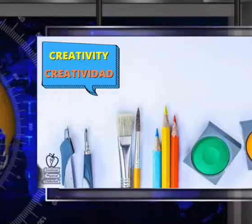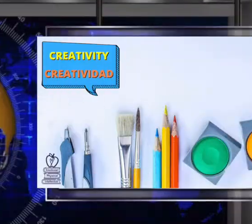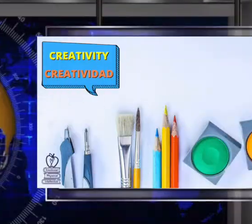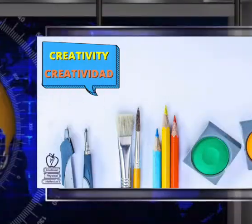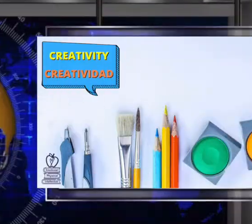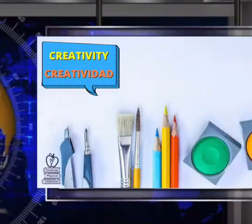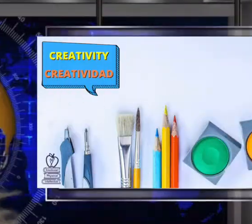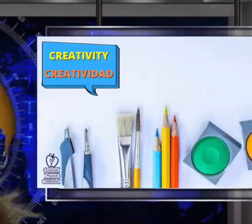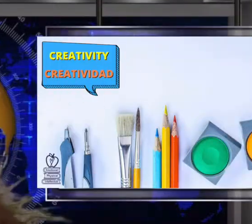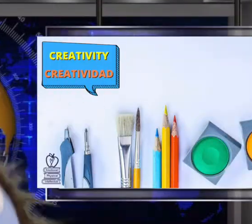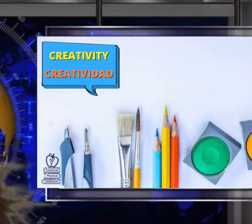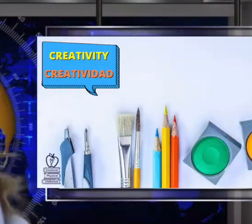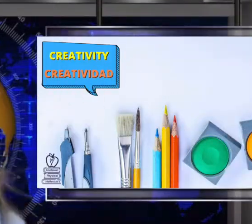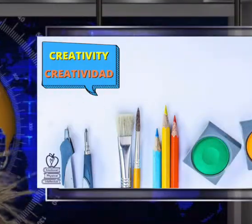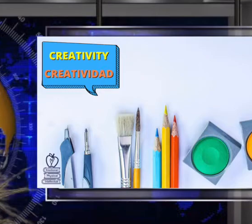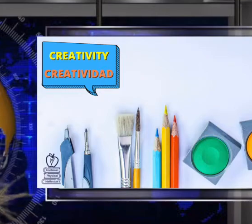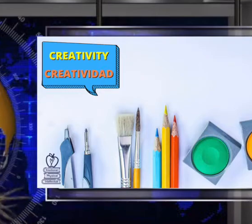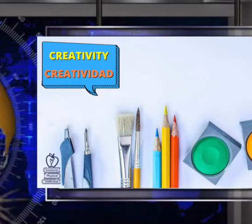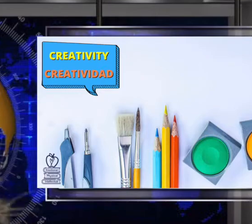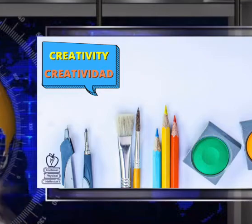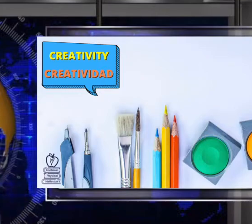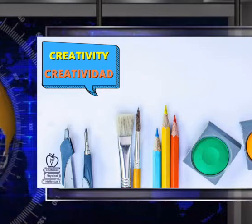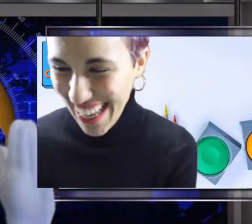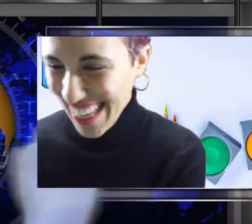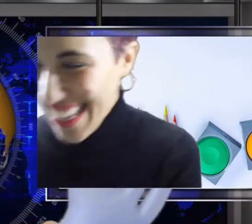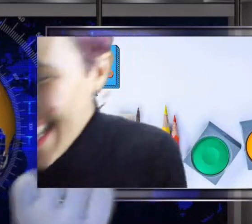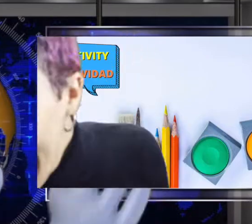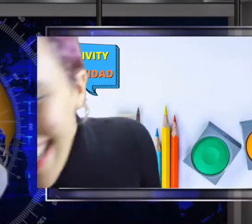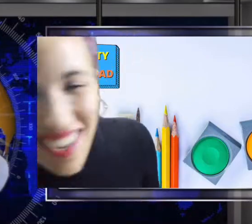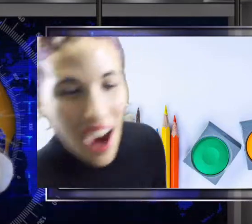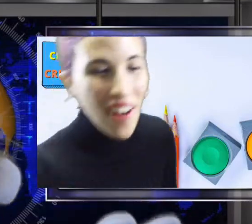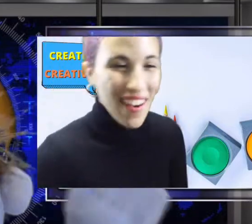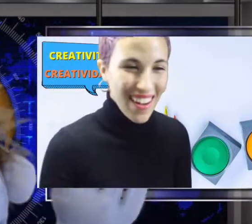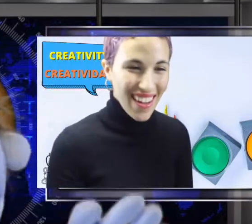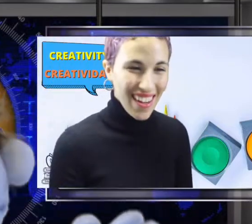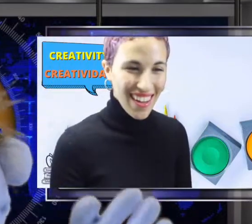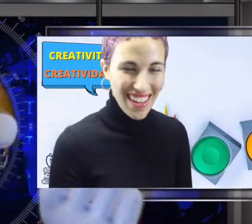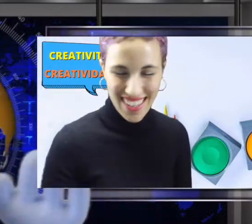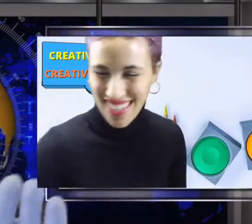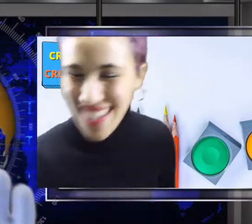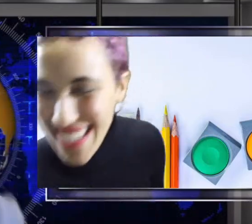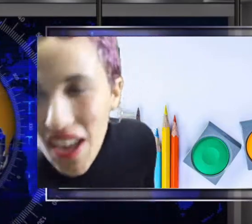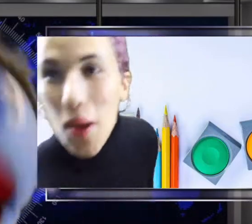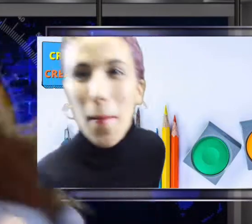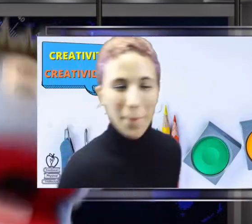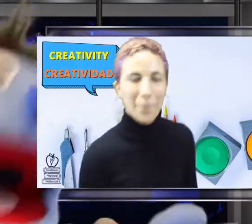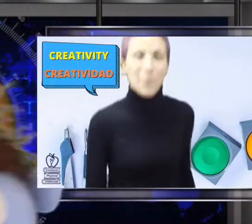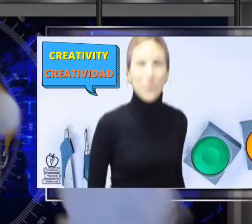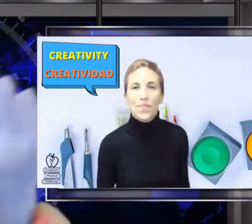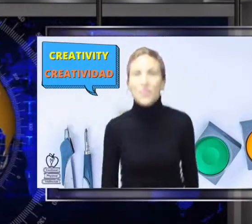get Oh, Miss Shema. Oh, where'd she go? Hi, Perry.